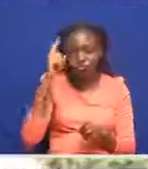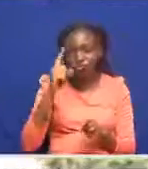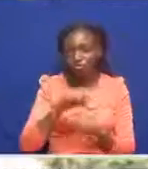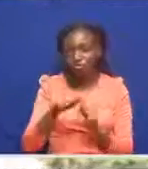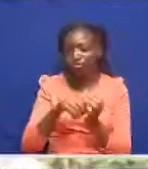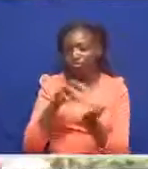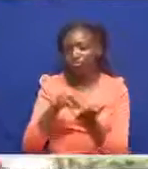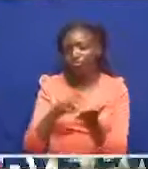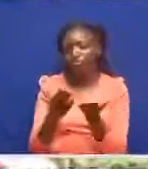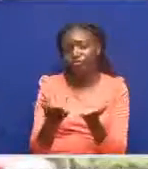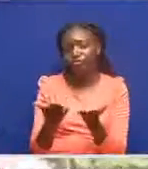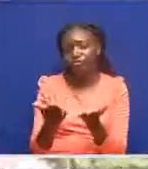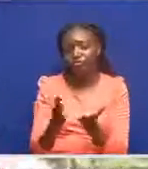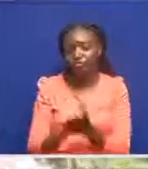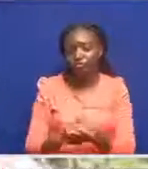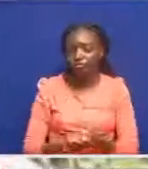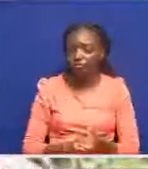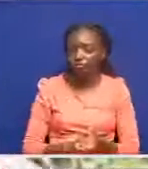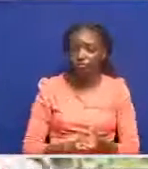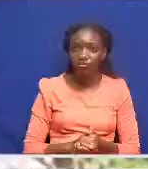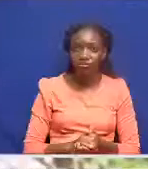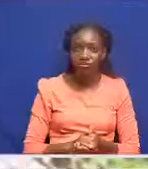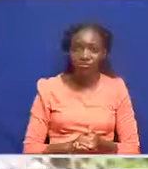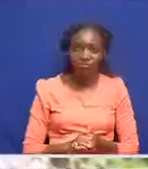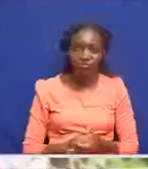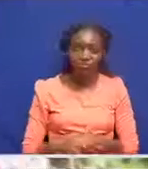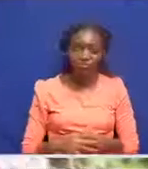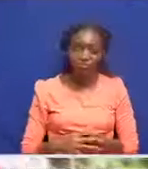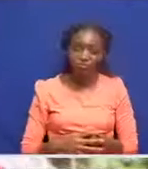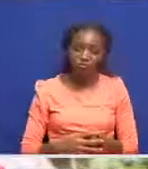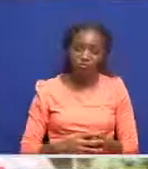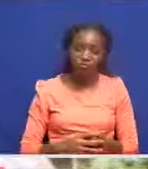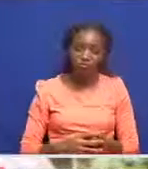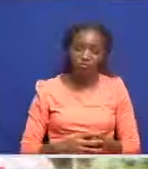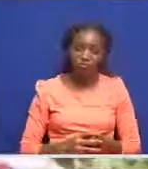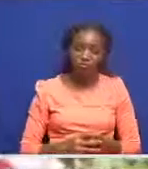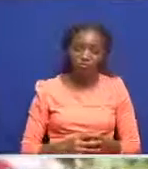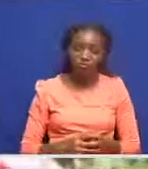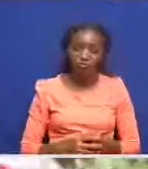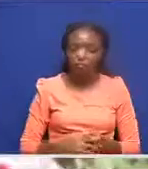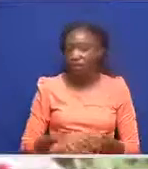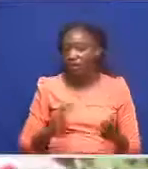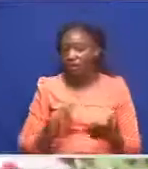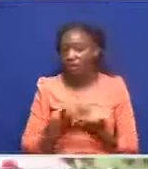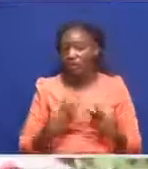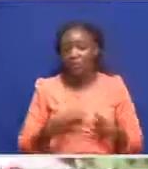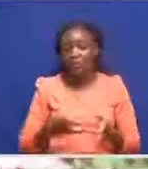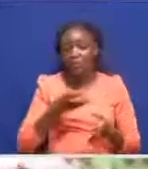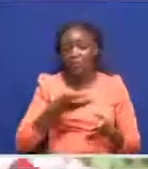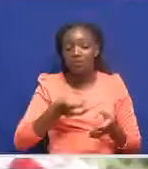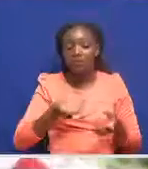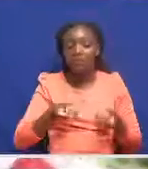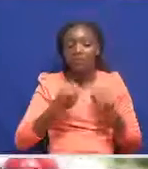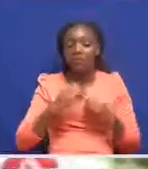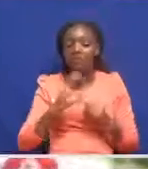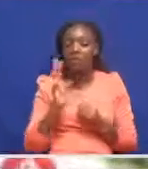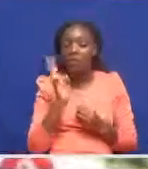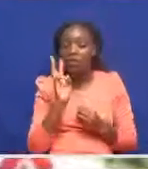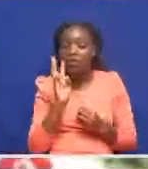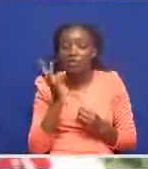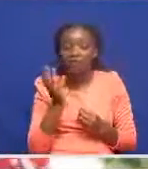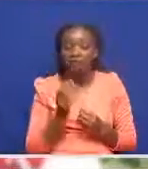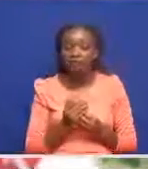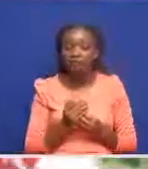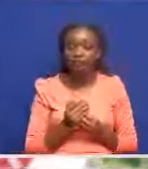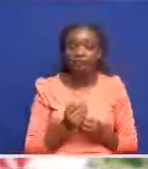here because when I go with the 2 bottles, they give me water. When it rains also, it's when I have